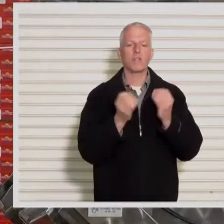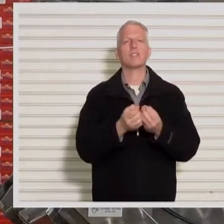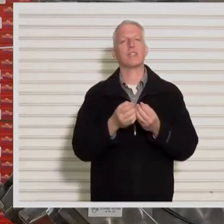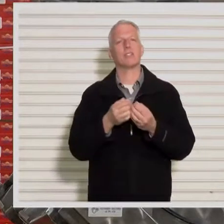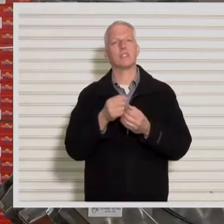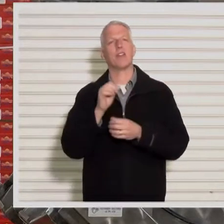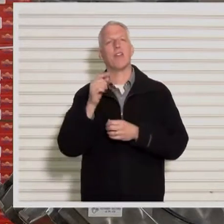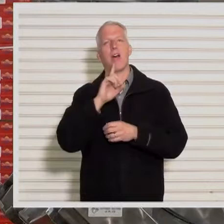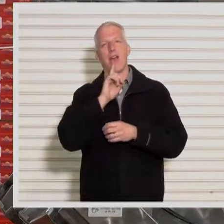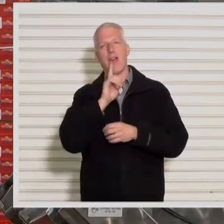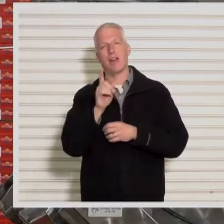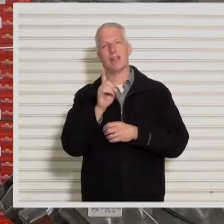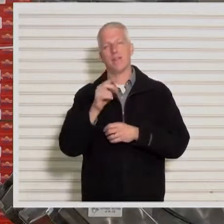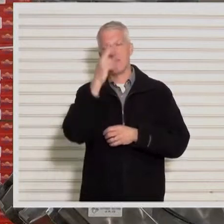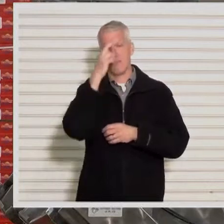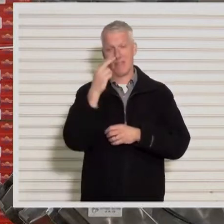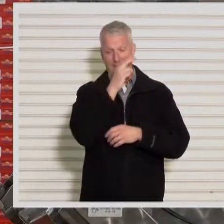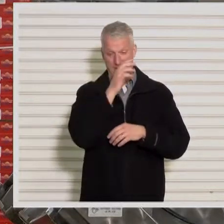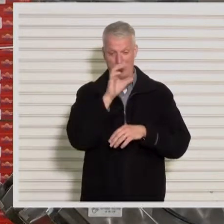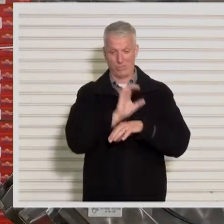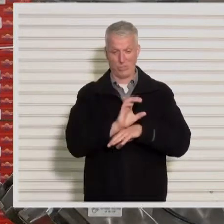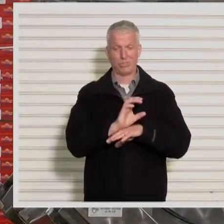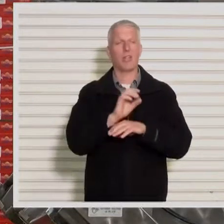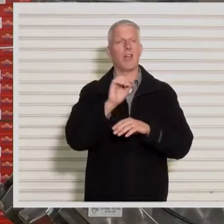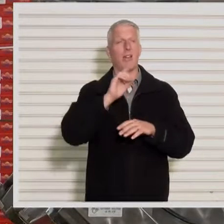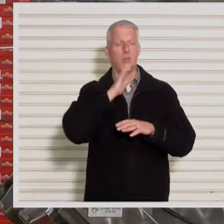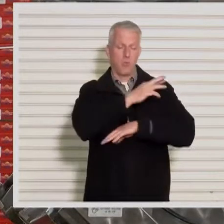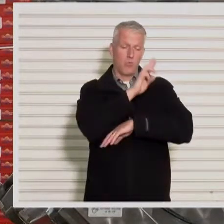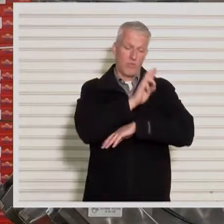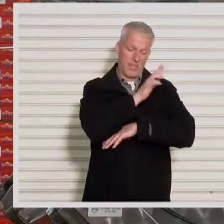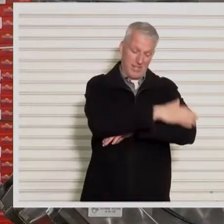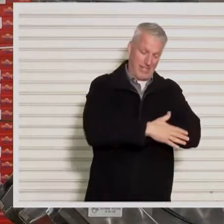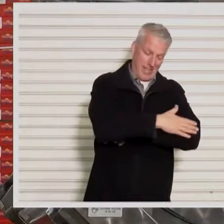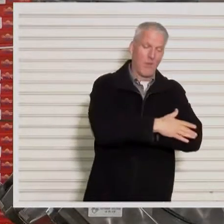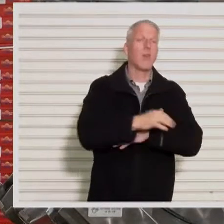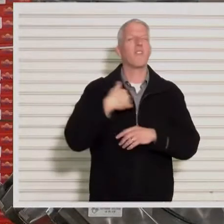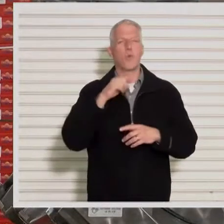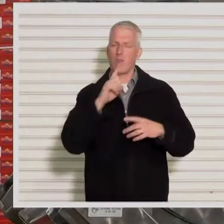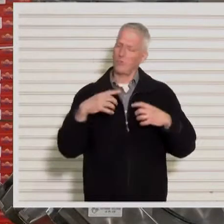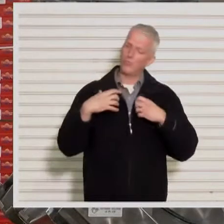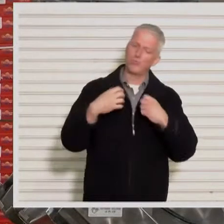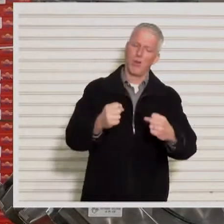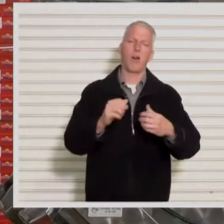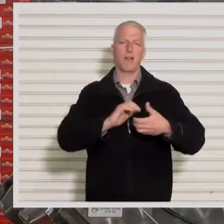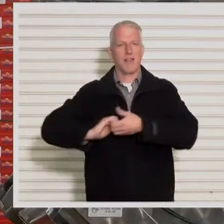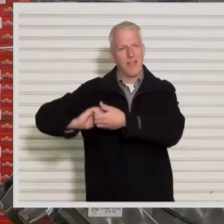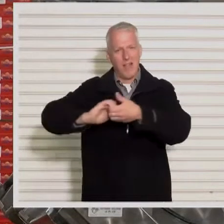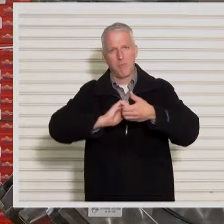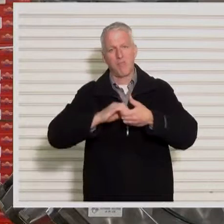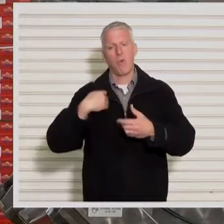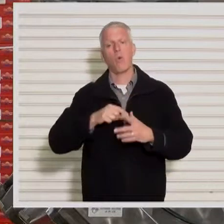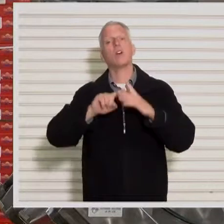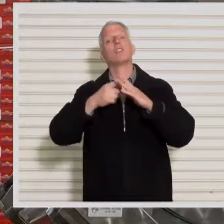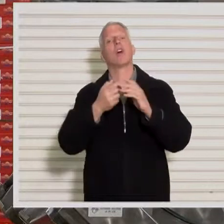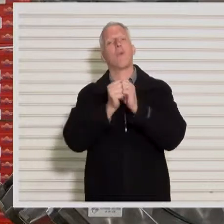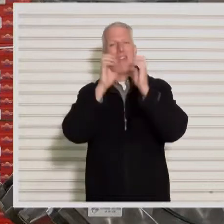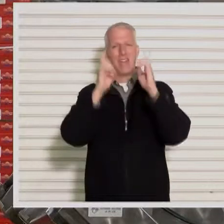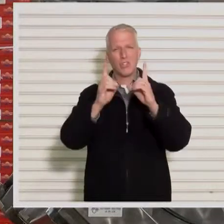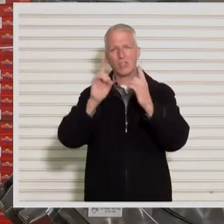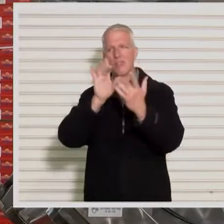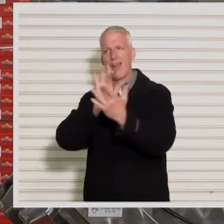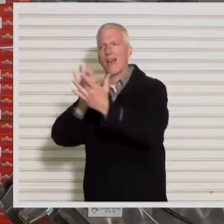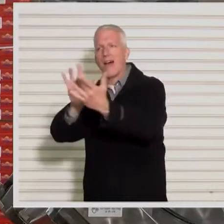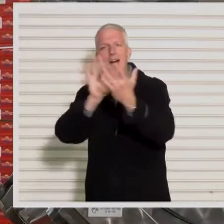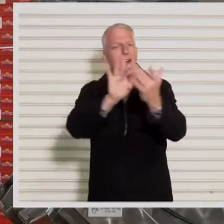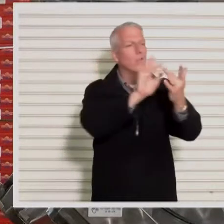the Archdiocese of Riverside and San Bernardino counties. And we have a very strong collaborative. So we started with education and outreach, going out